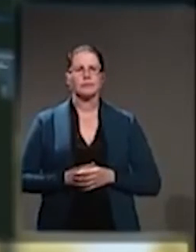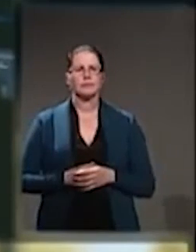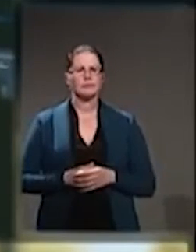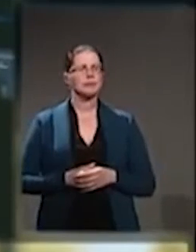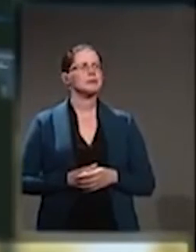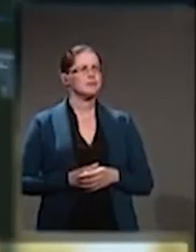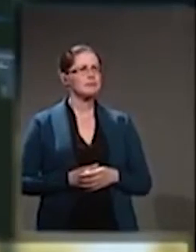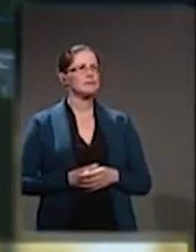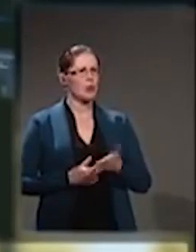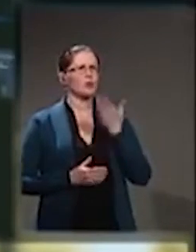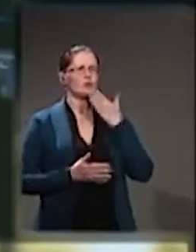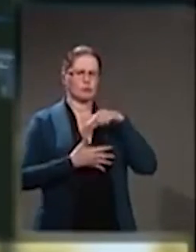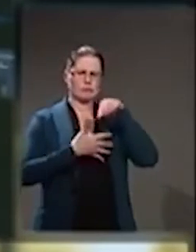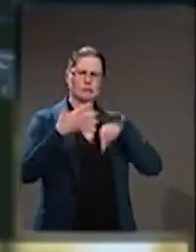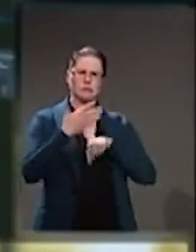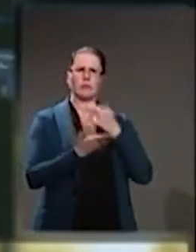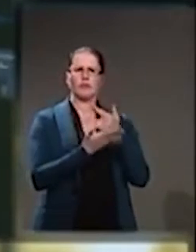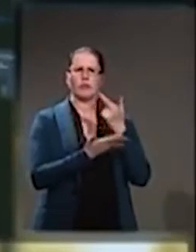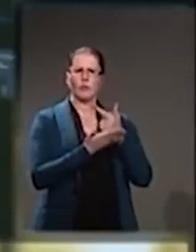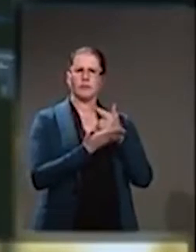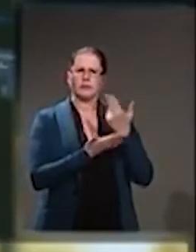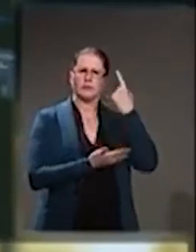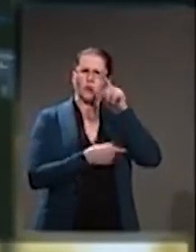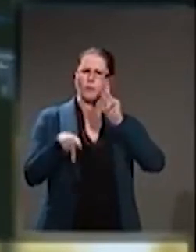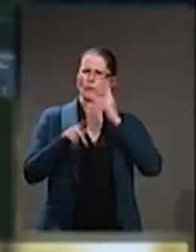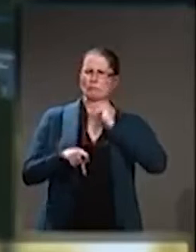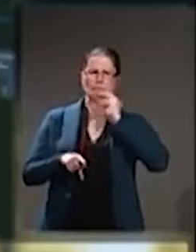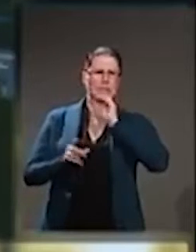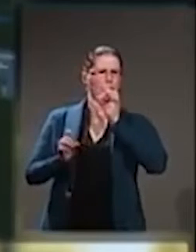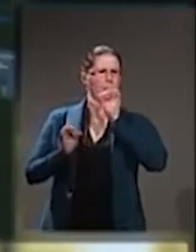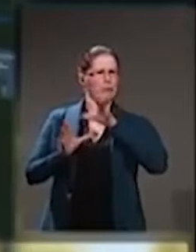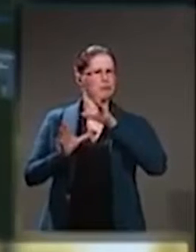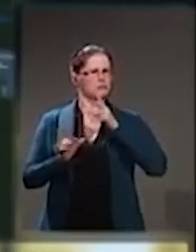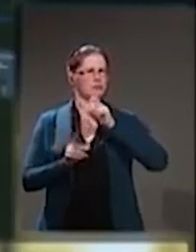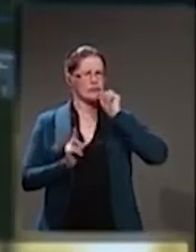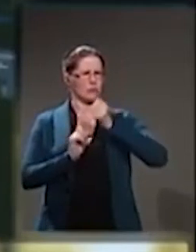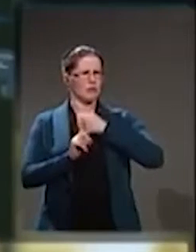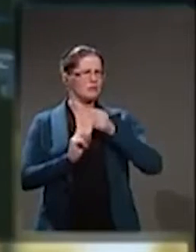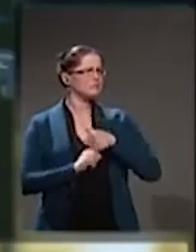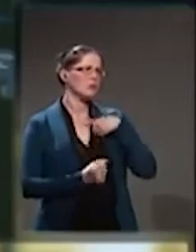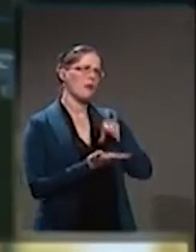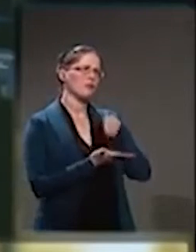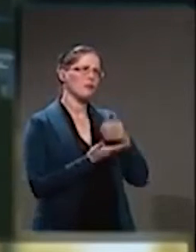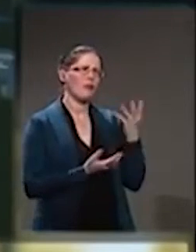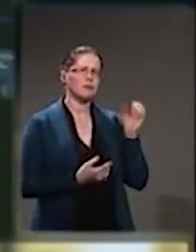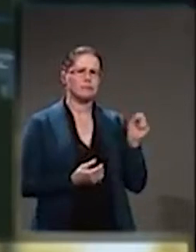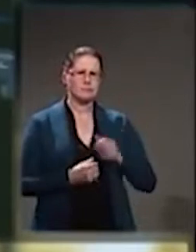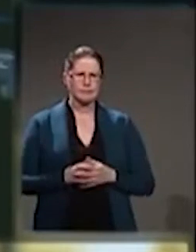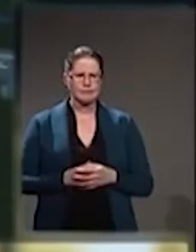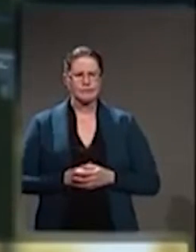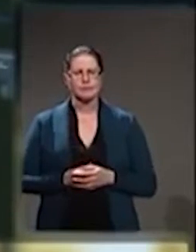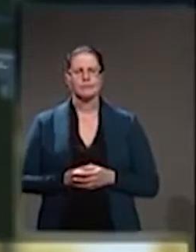Good to know so much help is available to victims of this crime. Yes, I really learned a lot from that story. Now it's time for